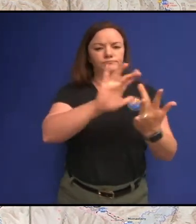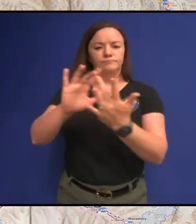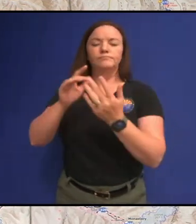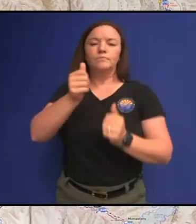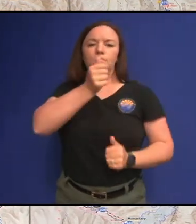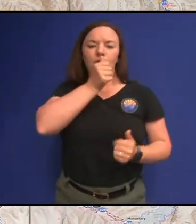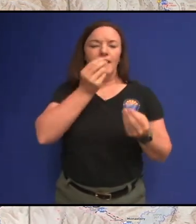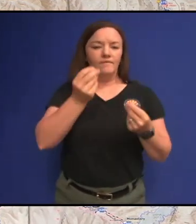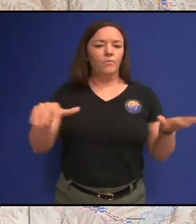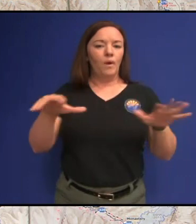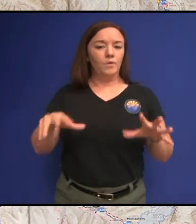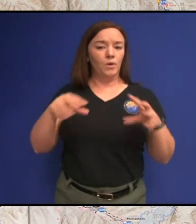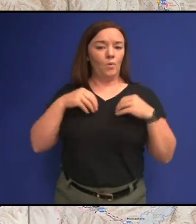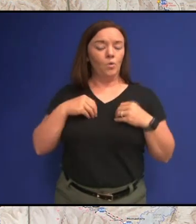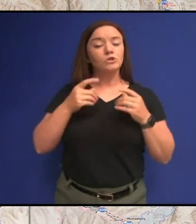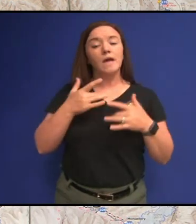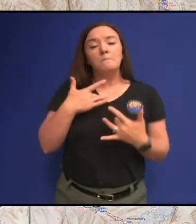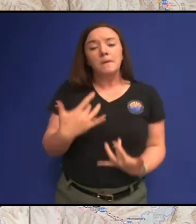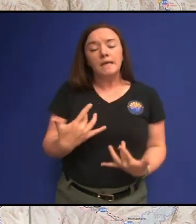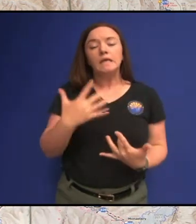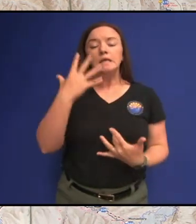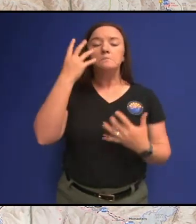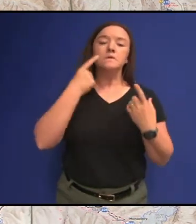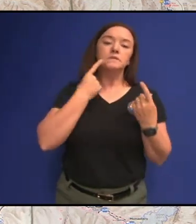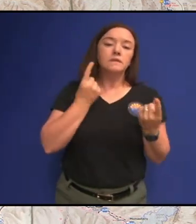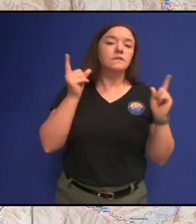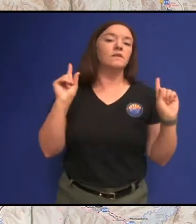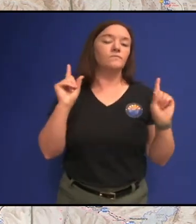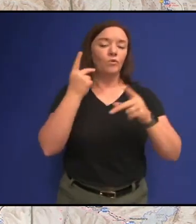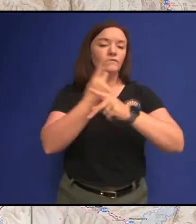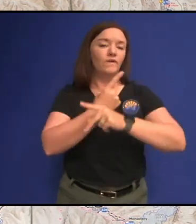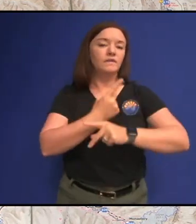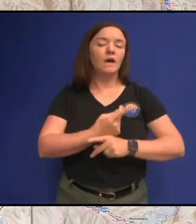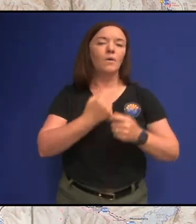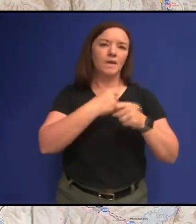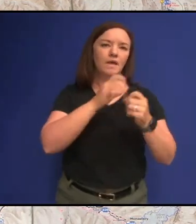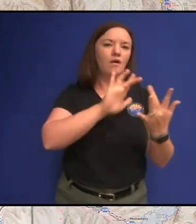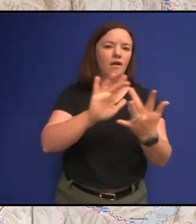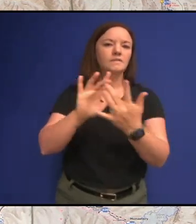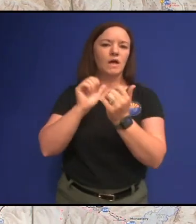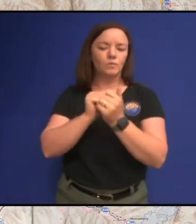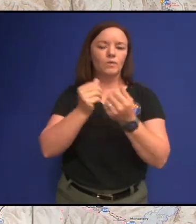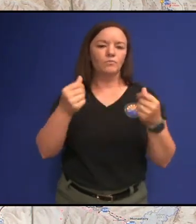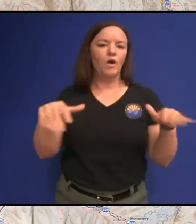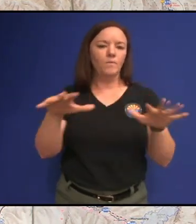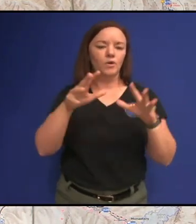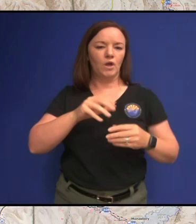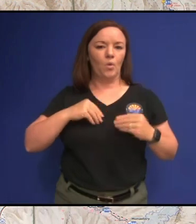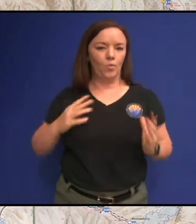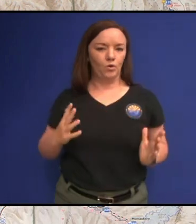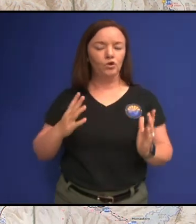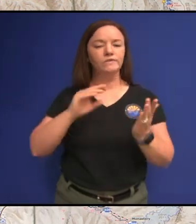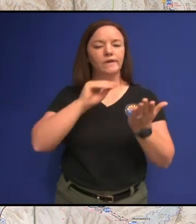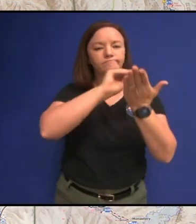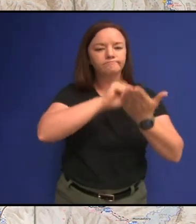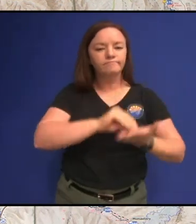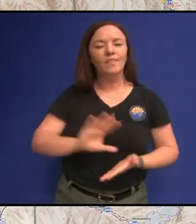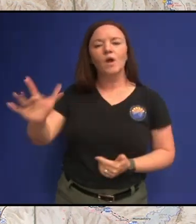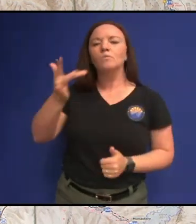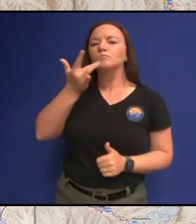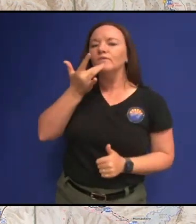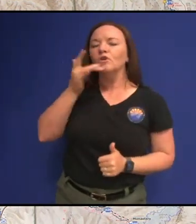pretty successful in finding out, making contact with those property owners and then recording their wishes as far as the property, the